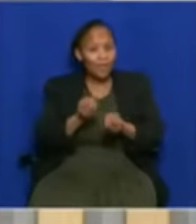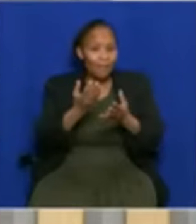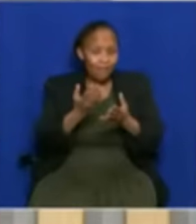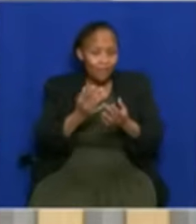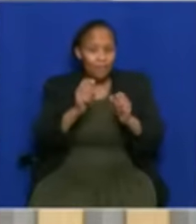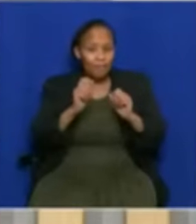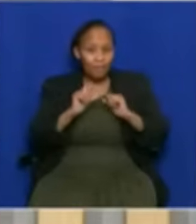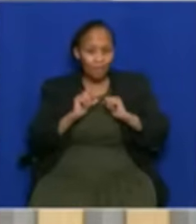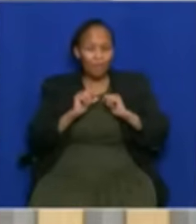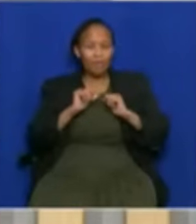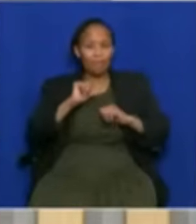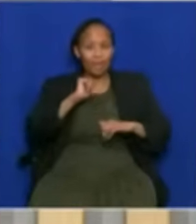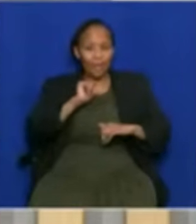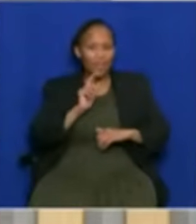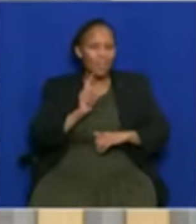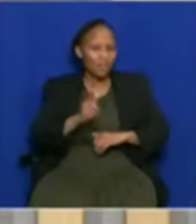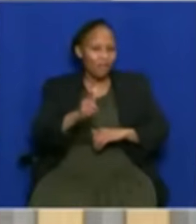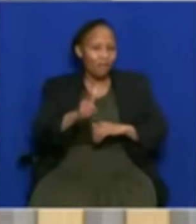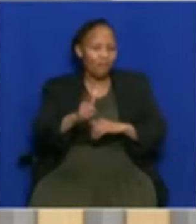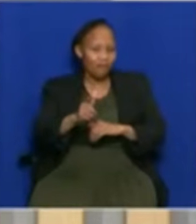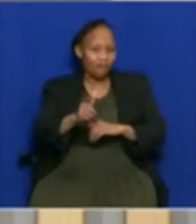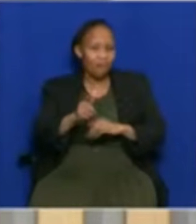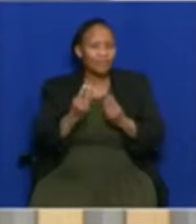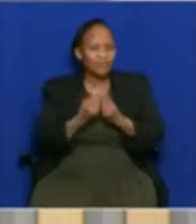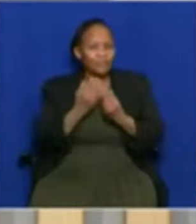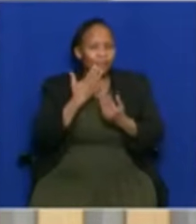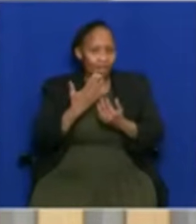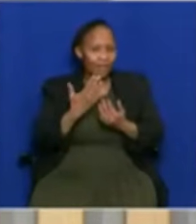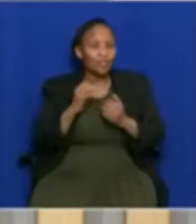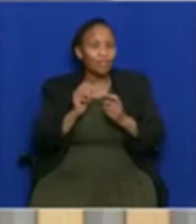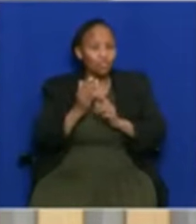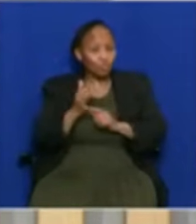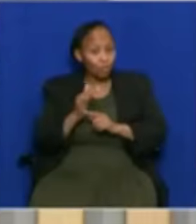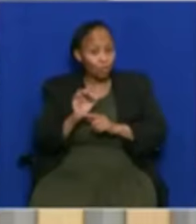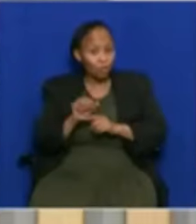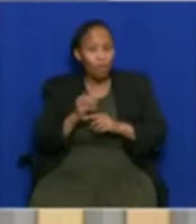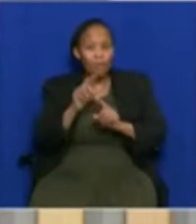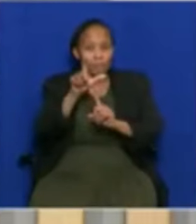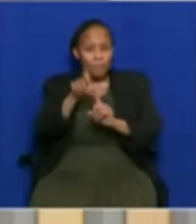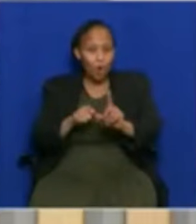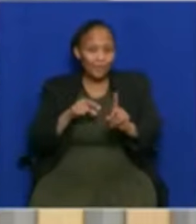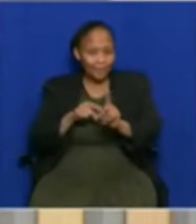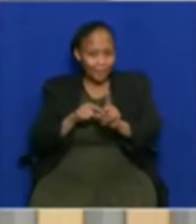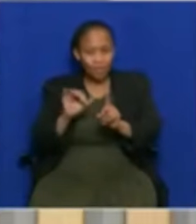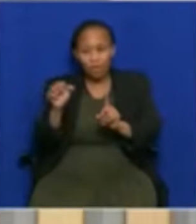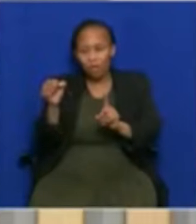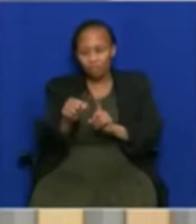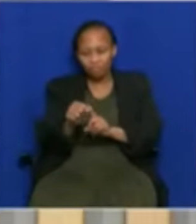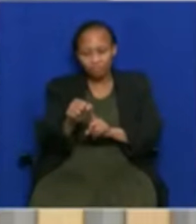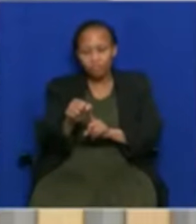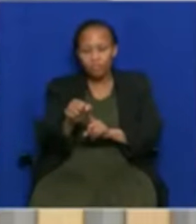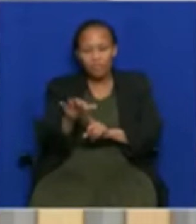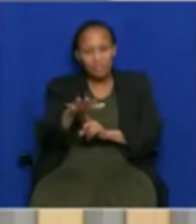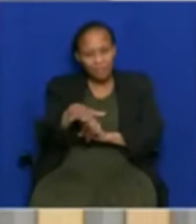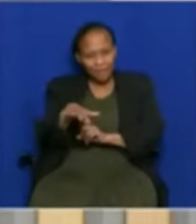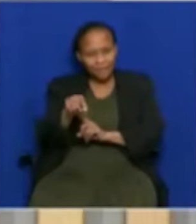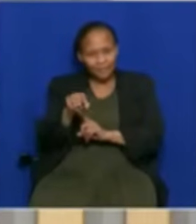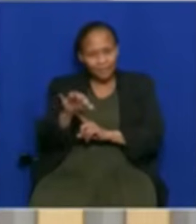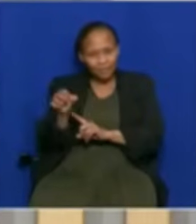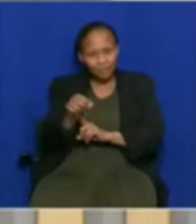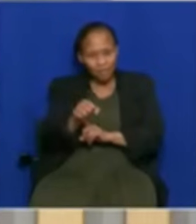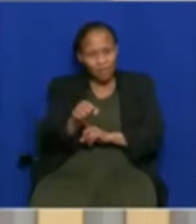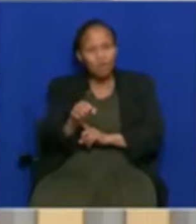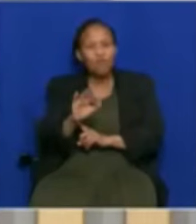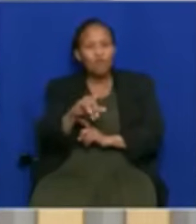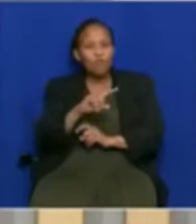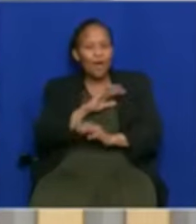some advantage that you put a person and you appoint a person in a place for a particular advantage. And to elaborate on